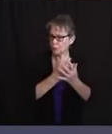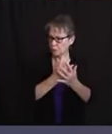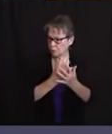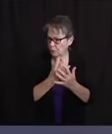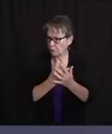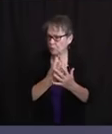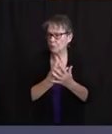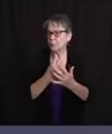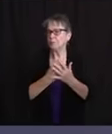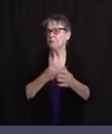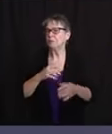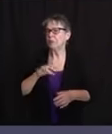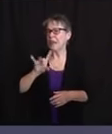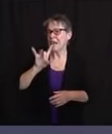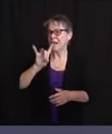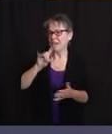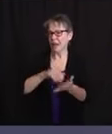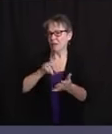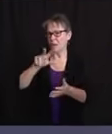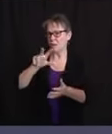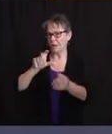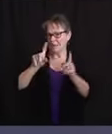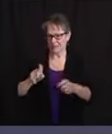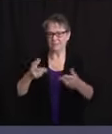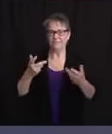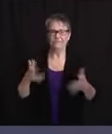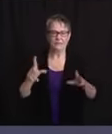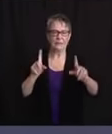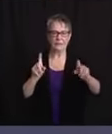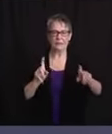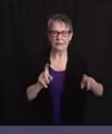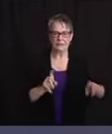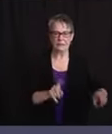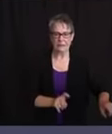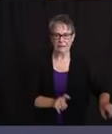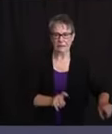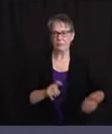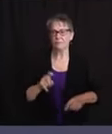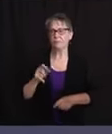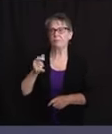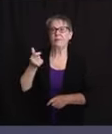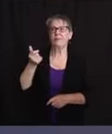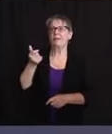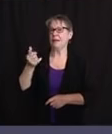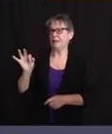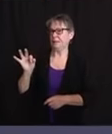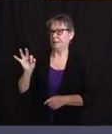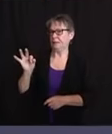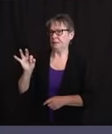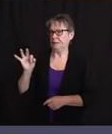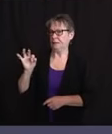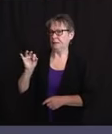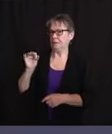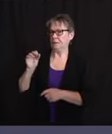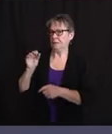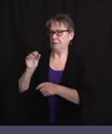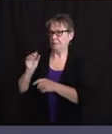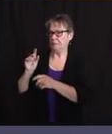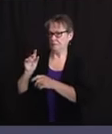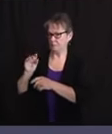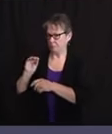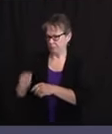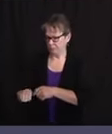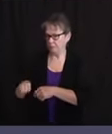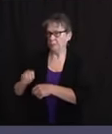19% of which returned positive. We are currently working with Rutgers University to support their continued